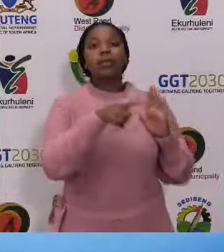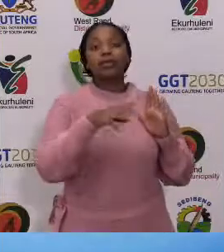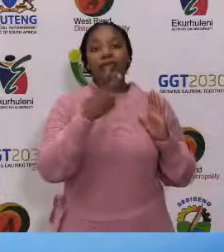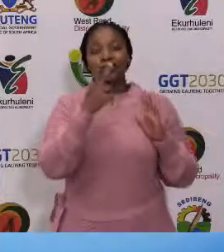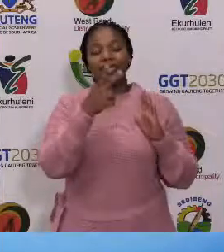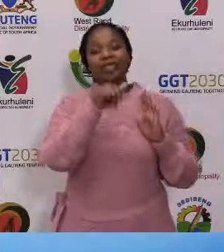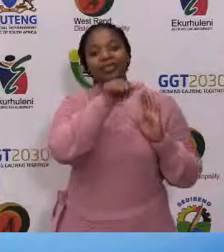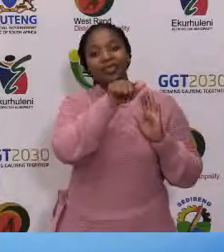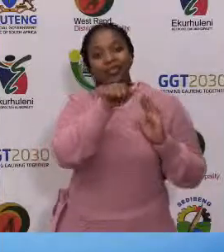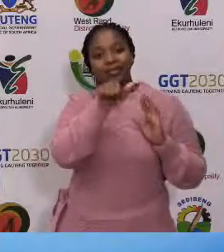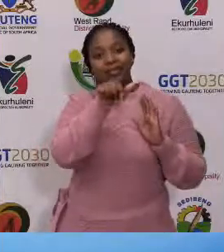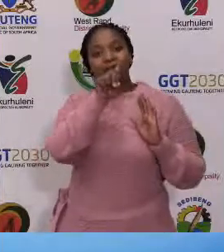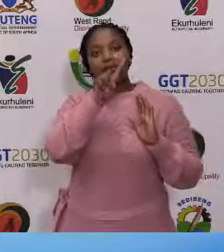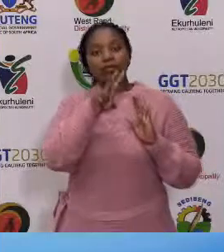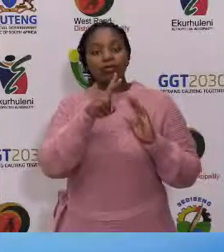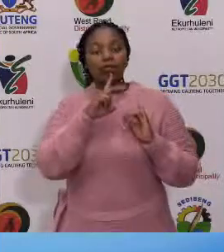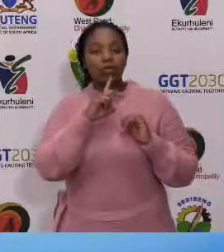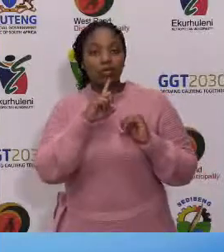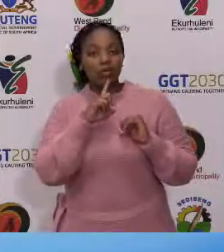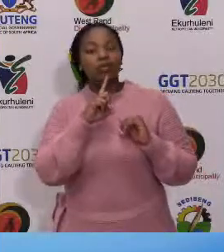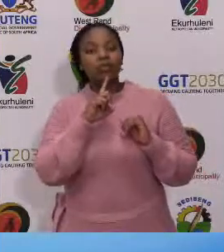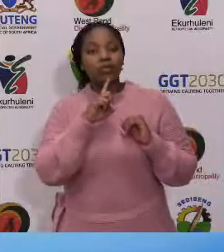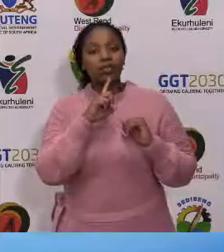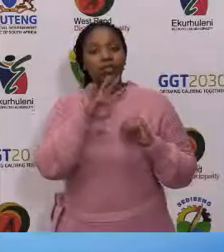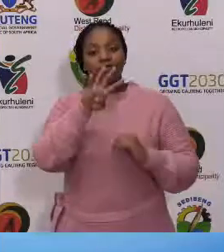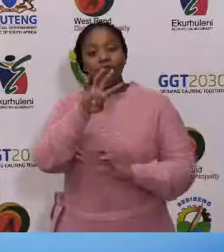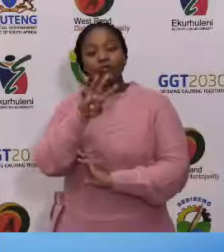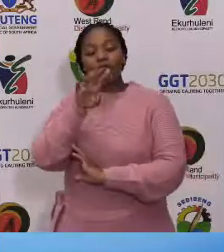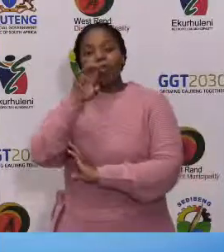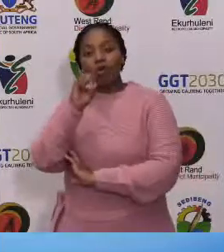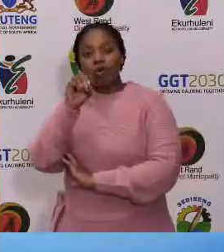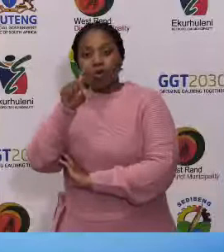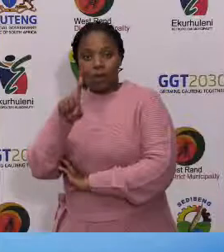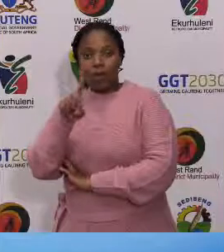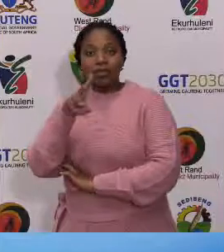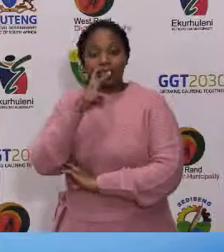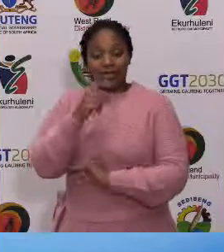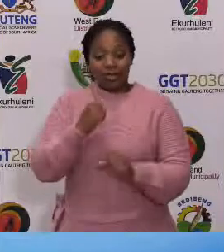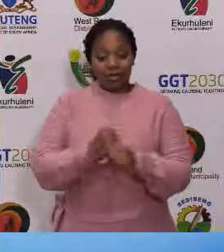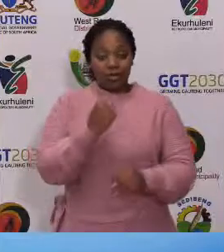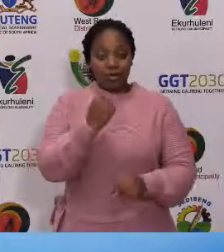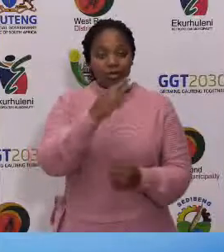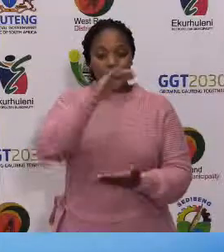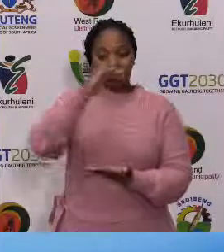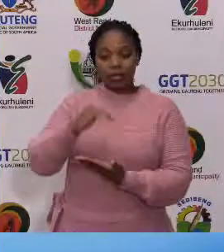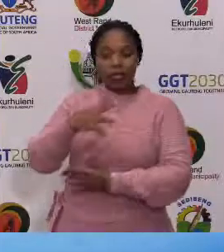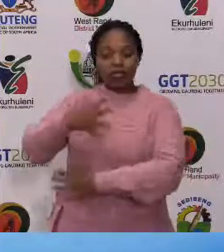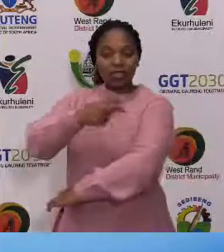366,101 vaccinations that have been conducted in the country, Gauteng is at vaccinated